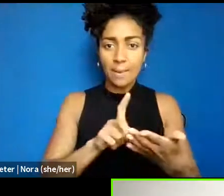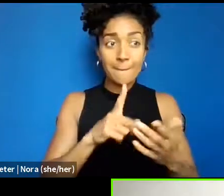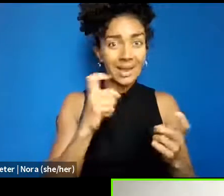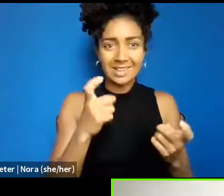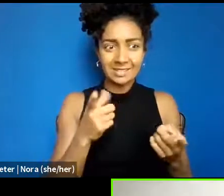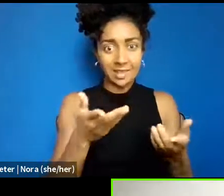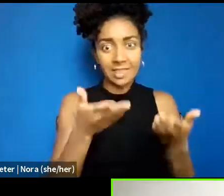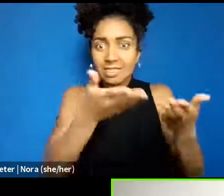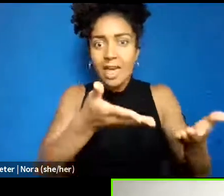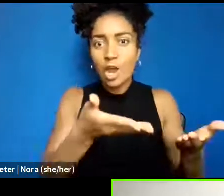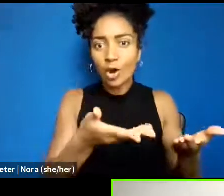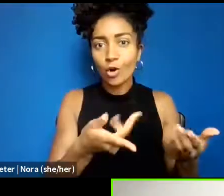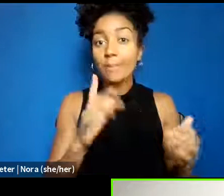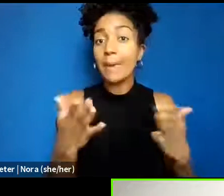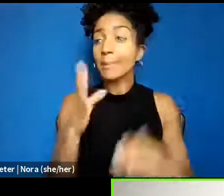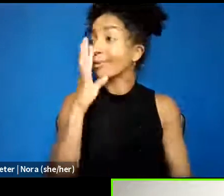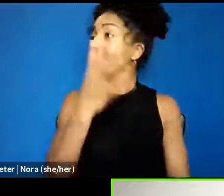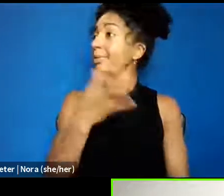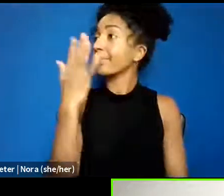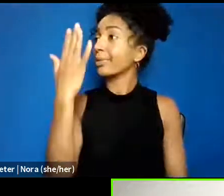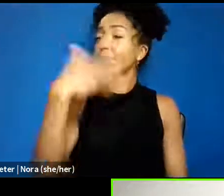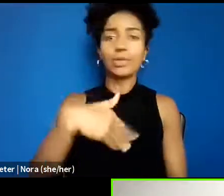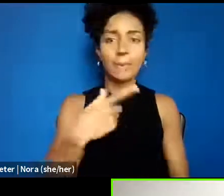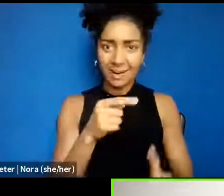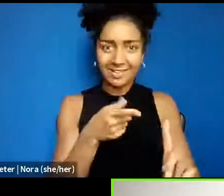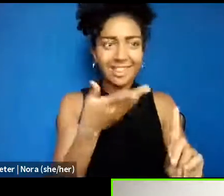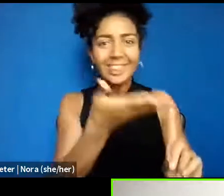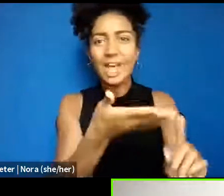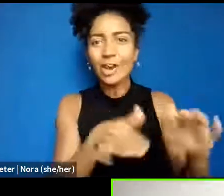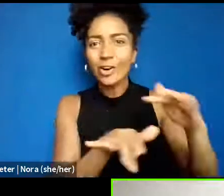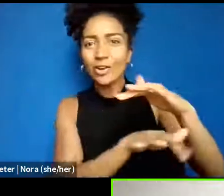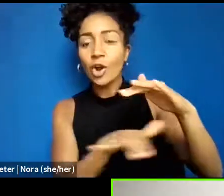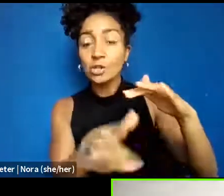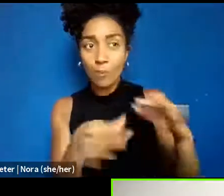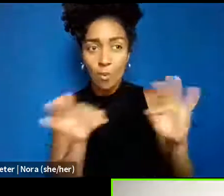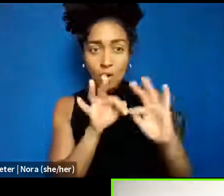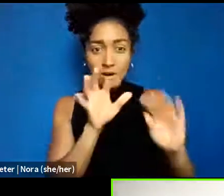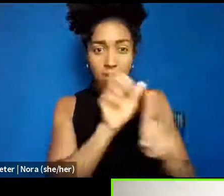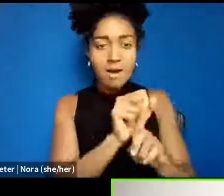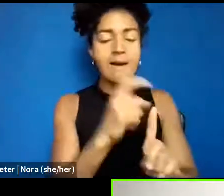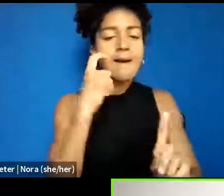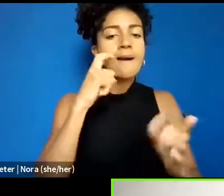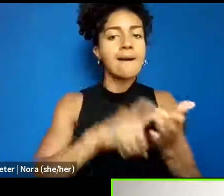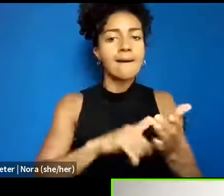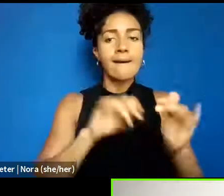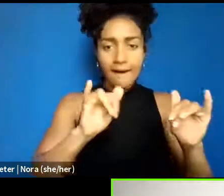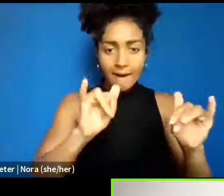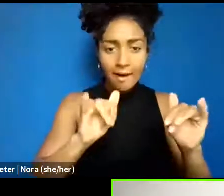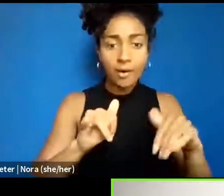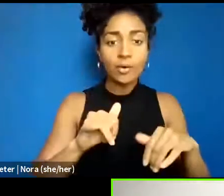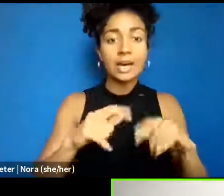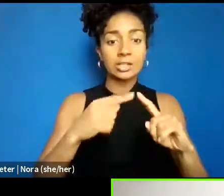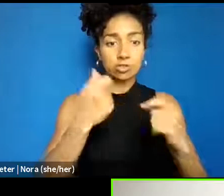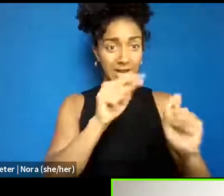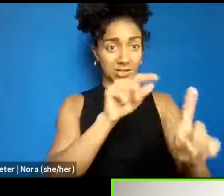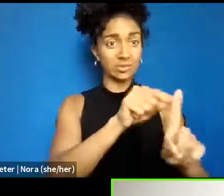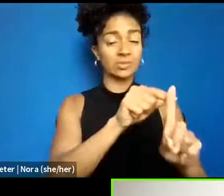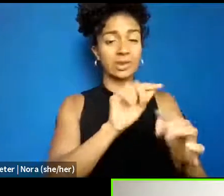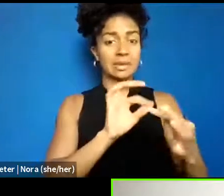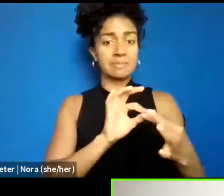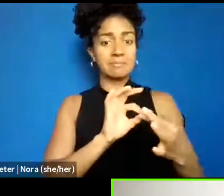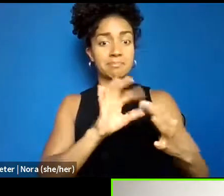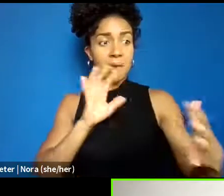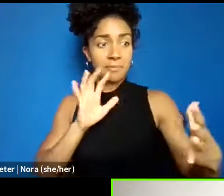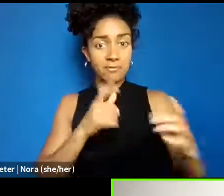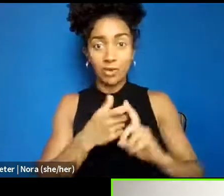kind of destructure it and decouple it from yourself, as well as from all those other places. It's a very